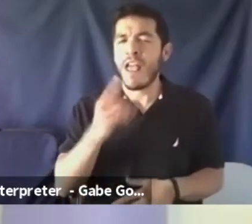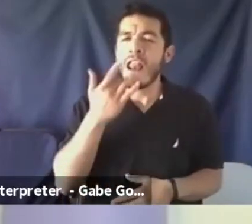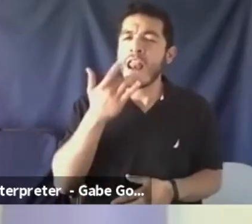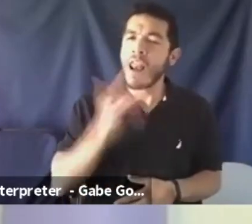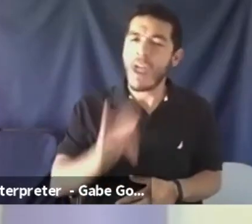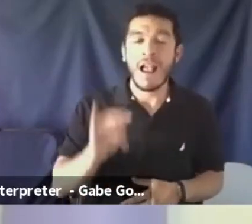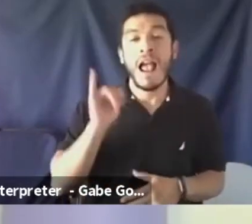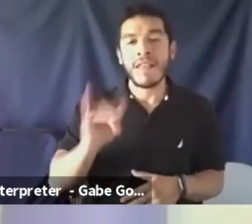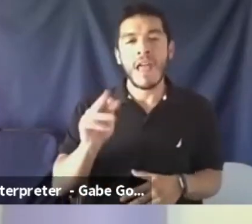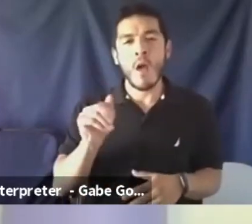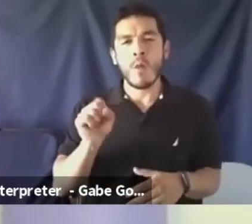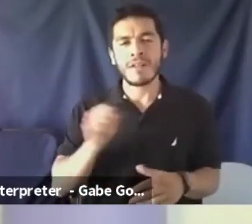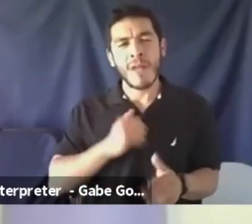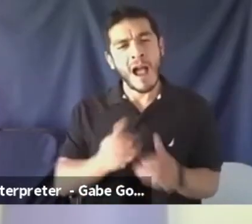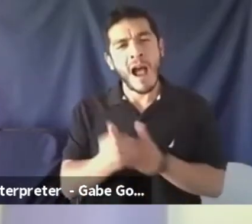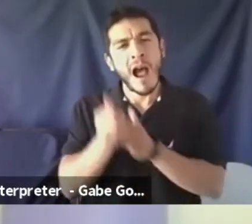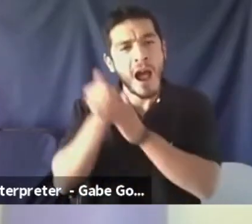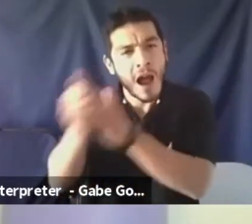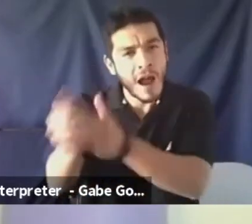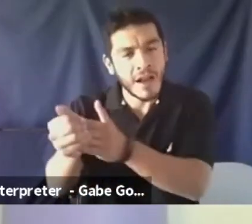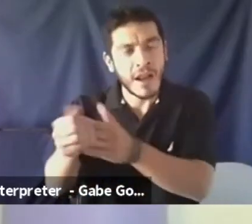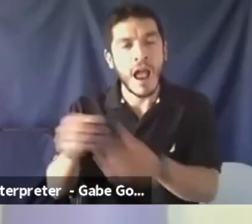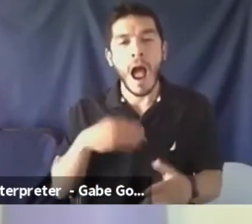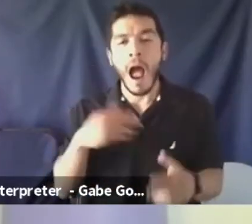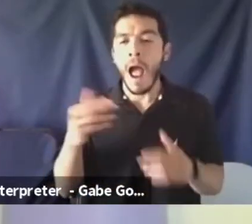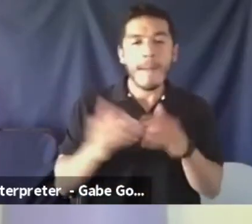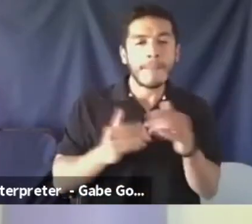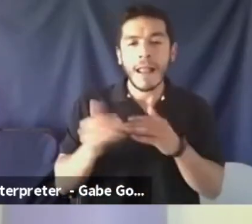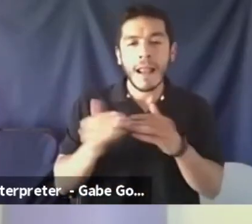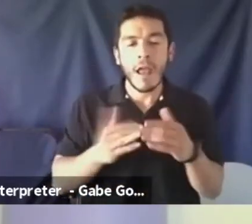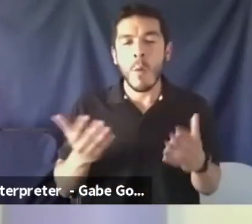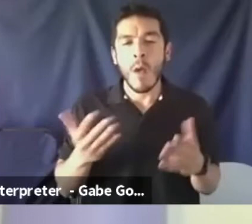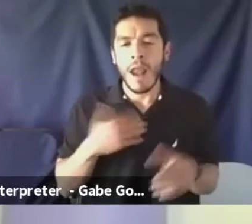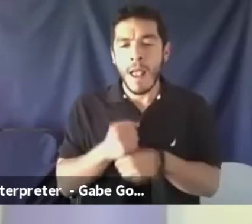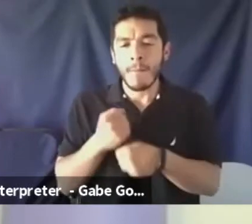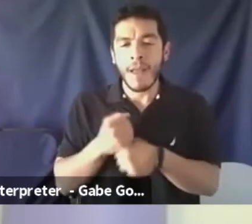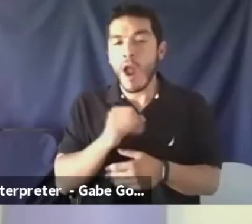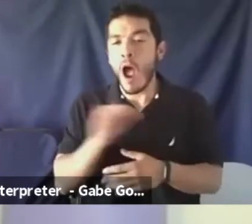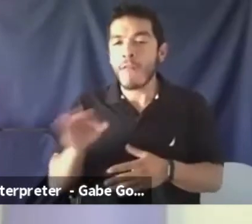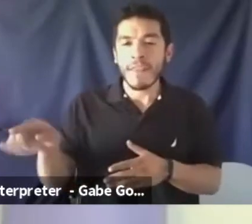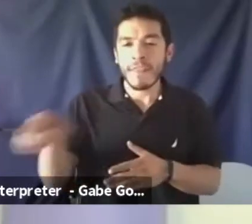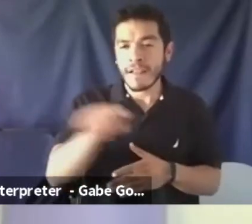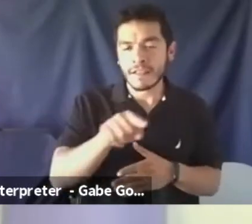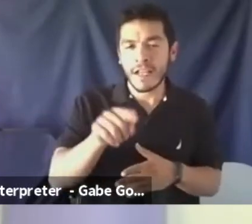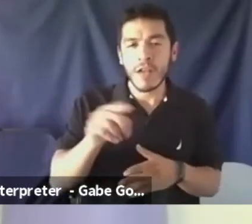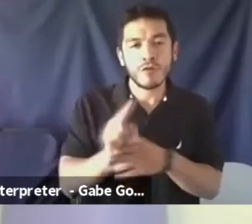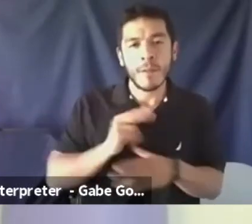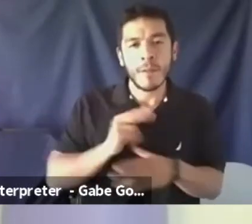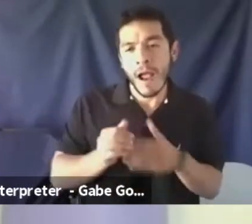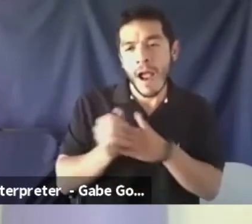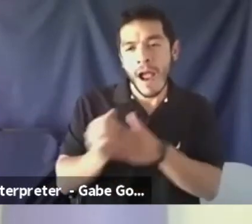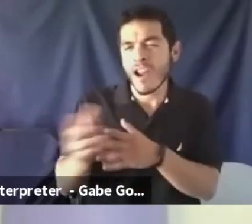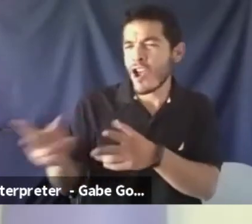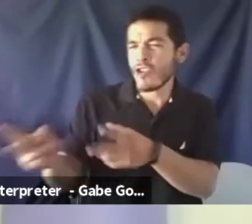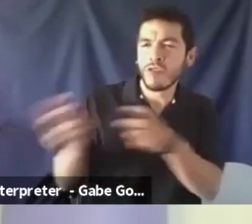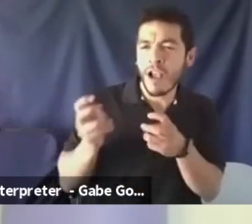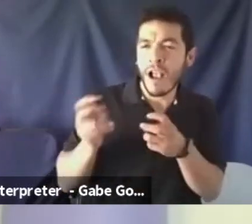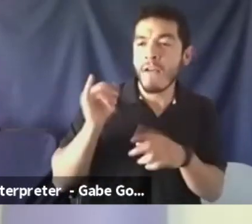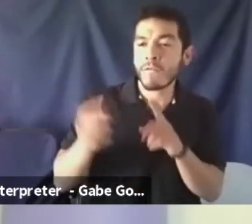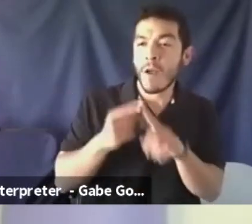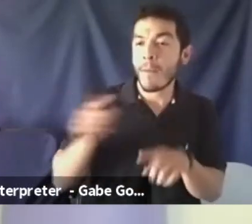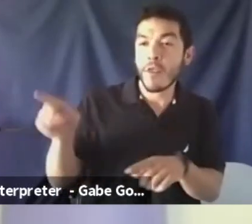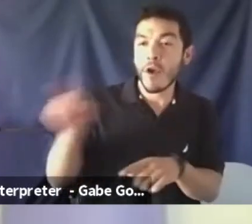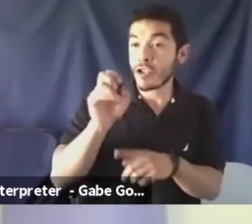roadmap, like I built my mood boards off of all this source material, took screen grabs from documentaries and put them on my mood boards. And then from there, it was